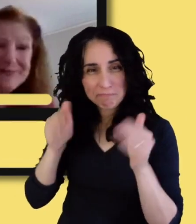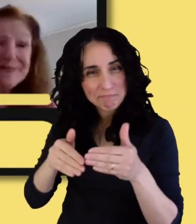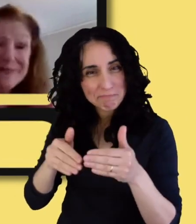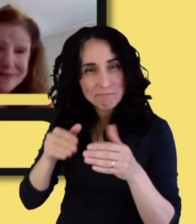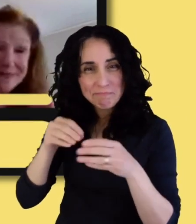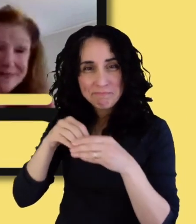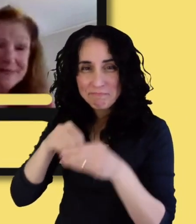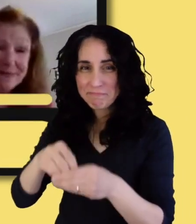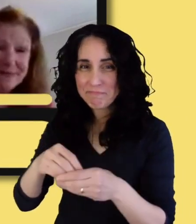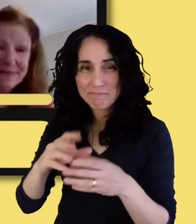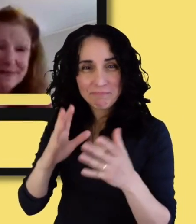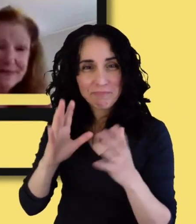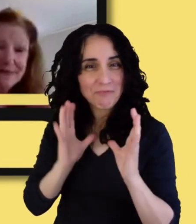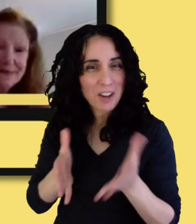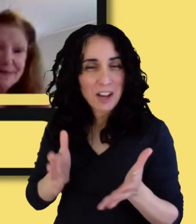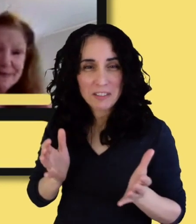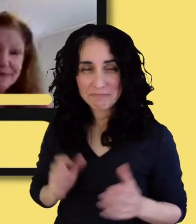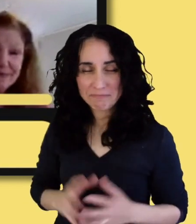hear.